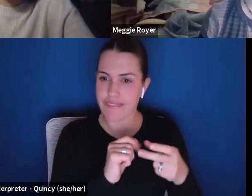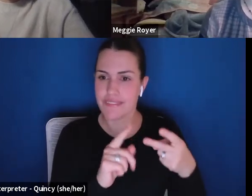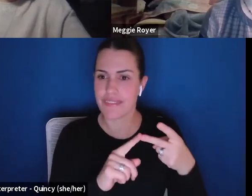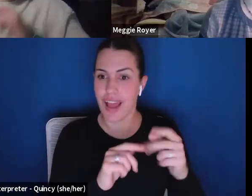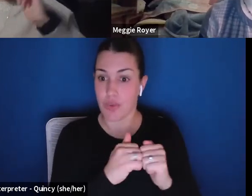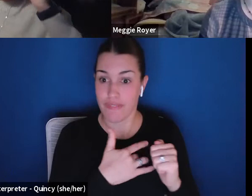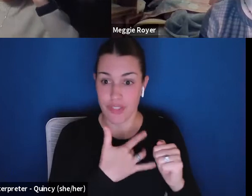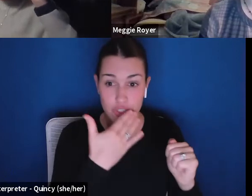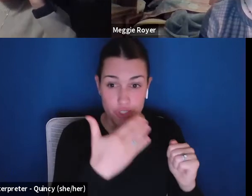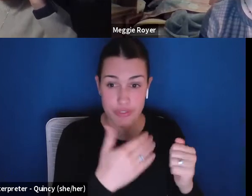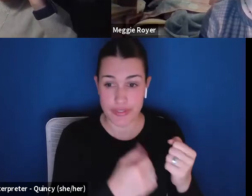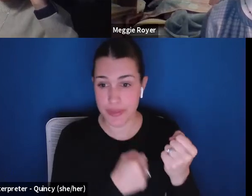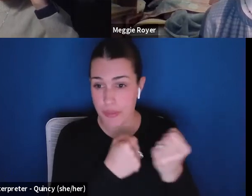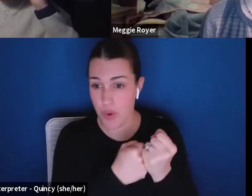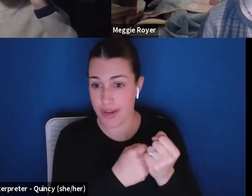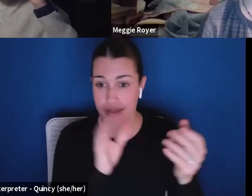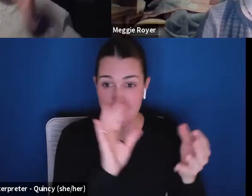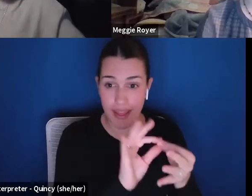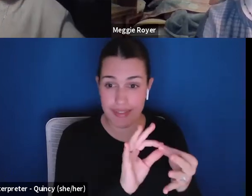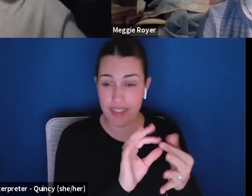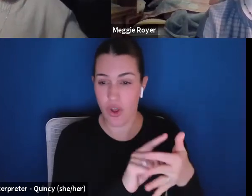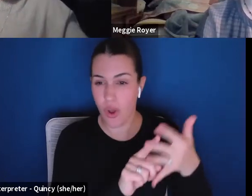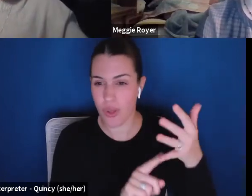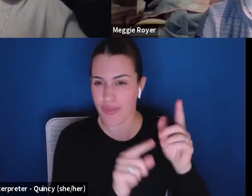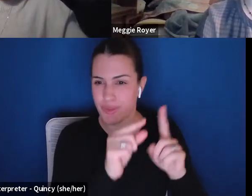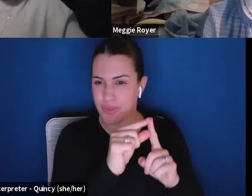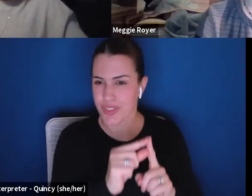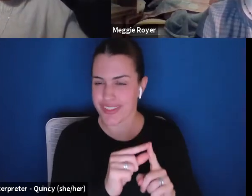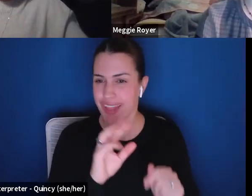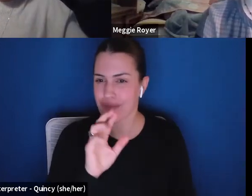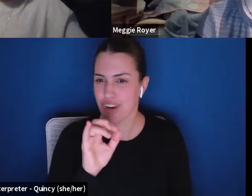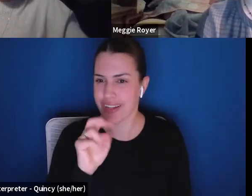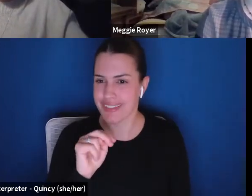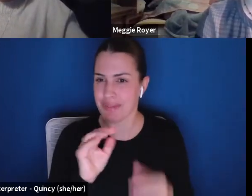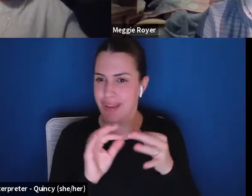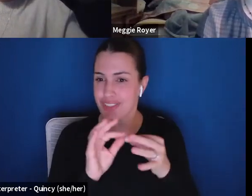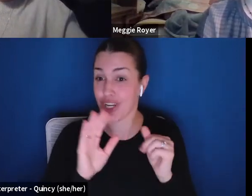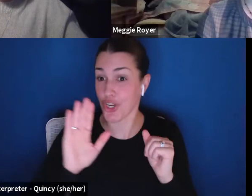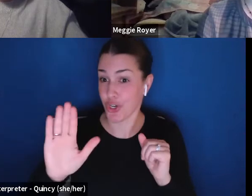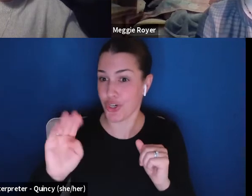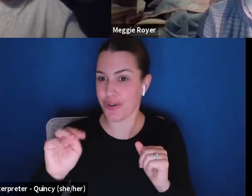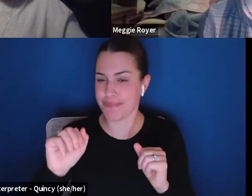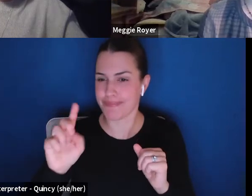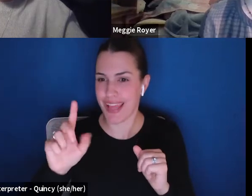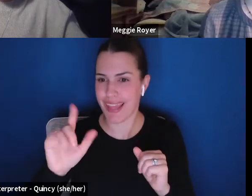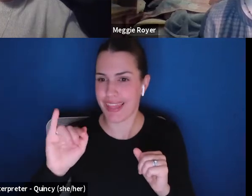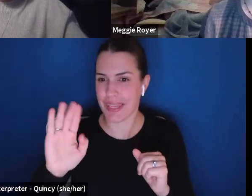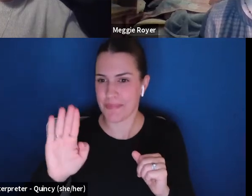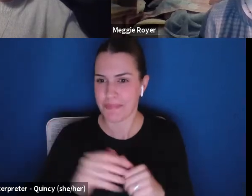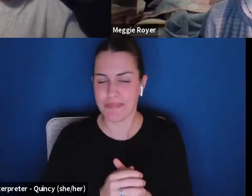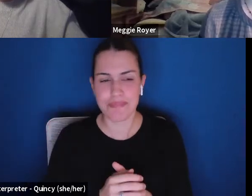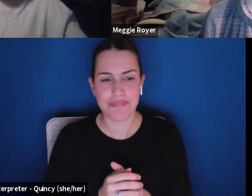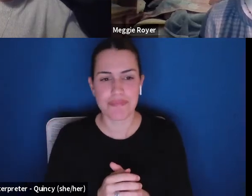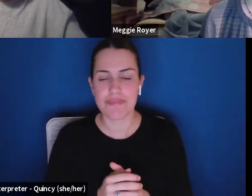good, supported, connected, all those words that Brennason mentioned in her Mad Lib. And it helps people be more